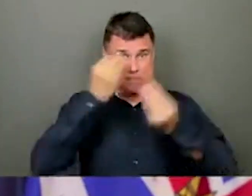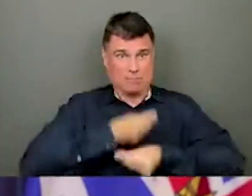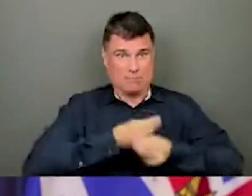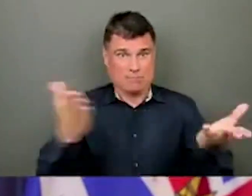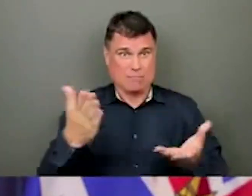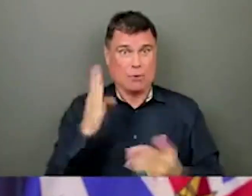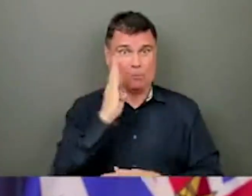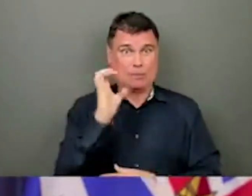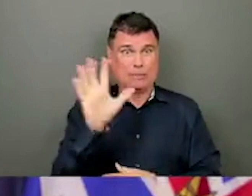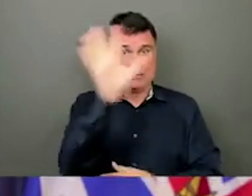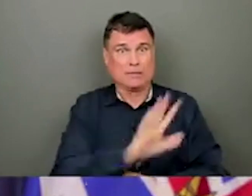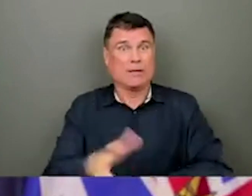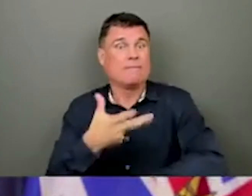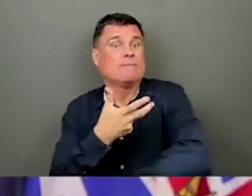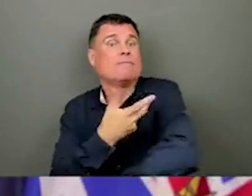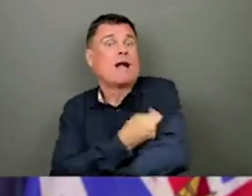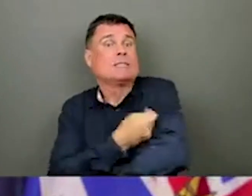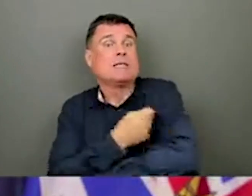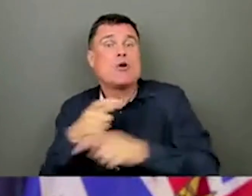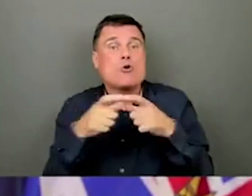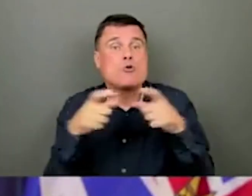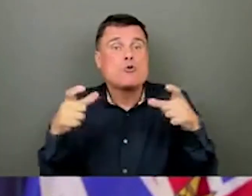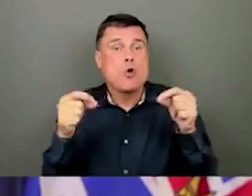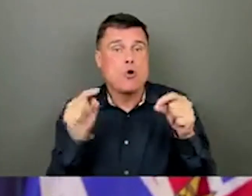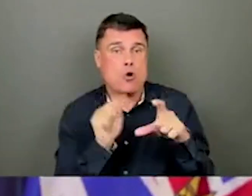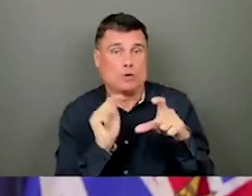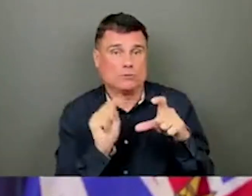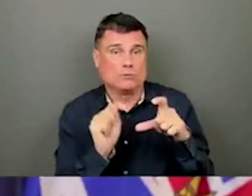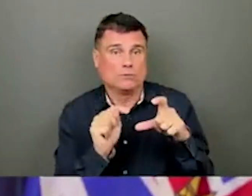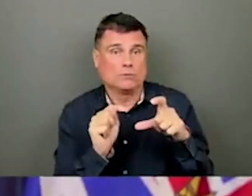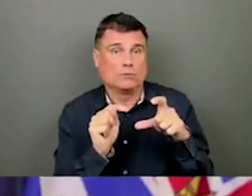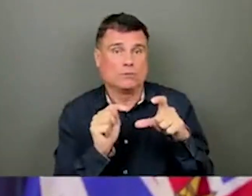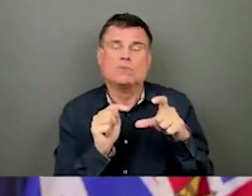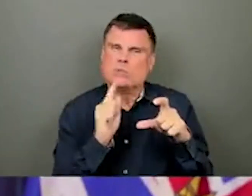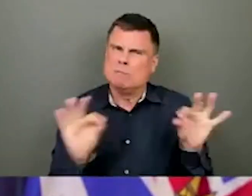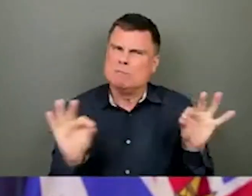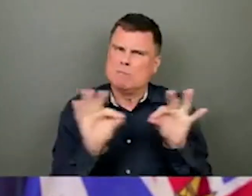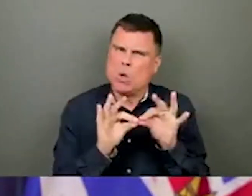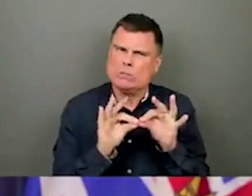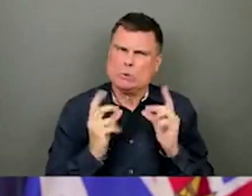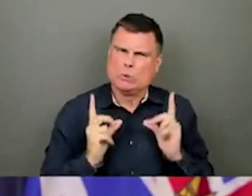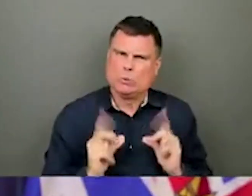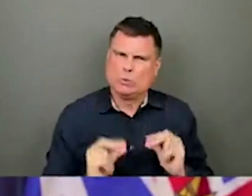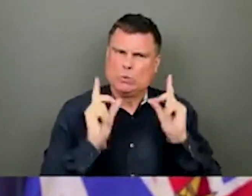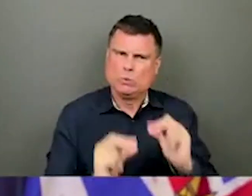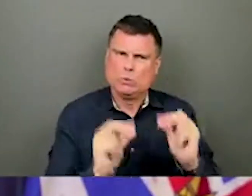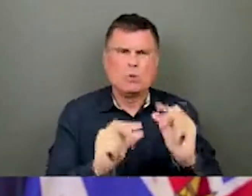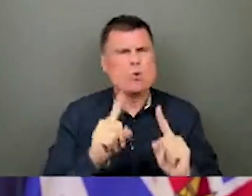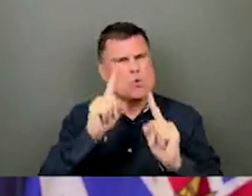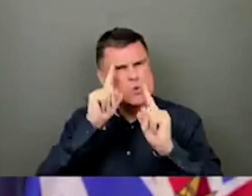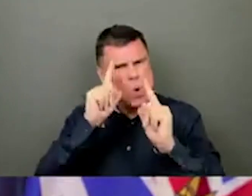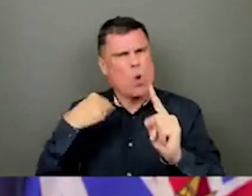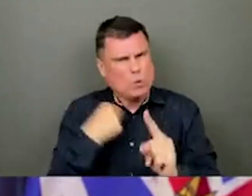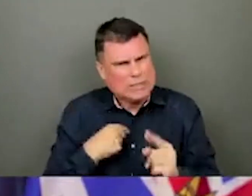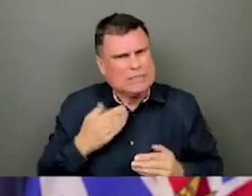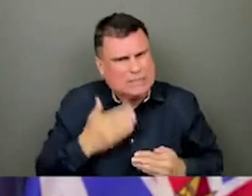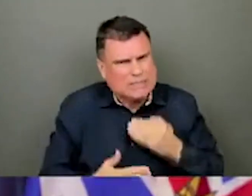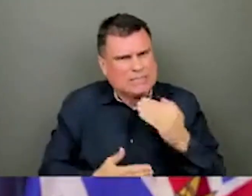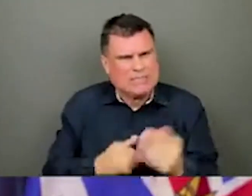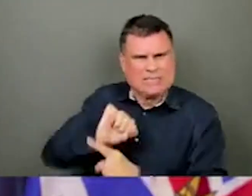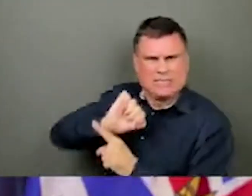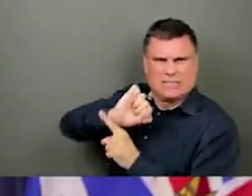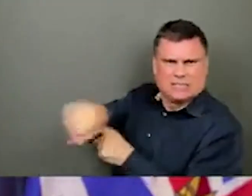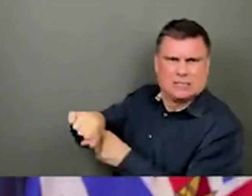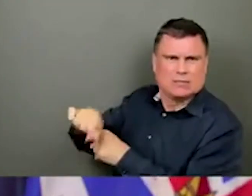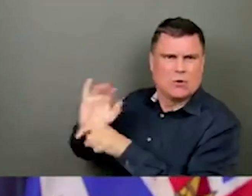is a key step in making sure that we continue to move forward in BC, that we overcome COVID-19 together, and that we move